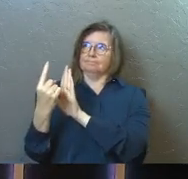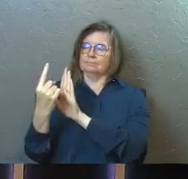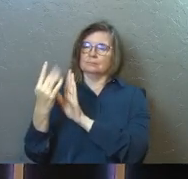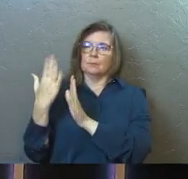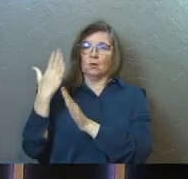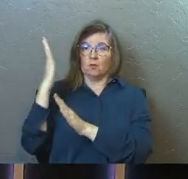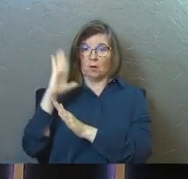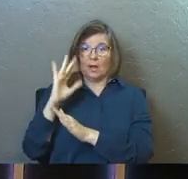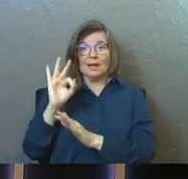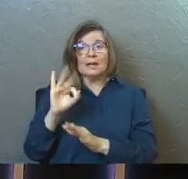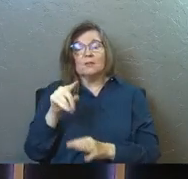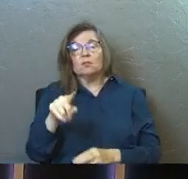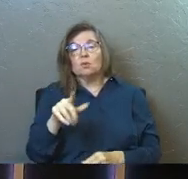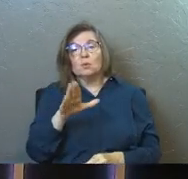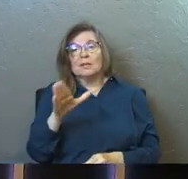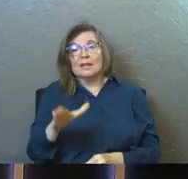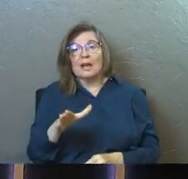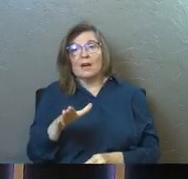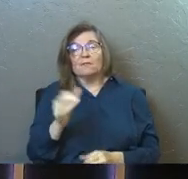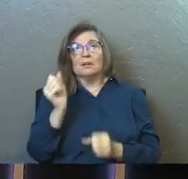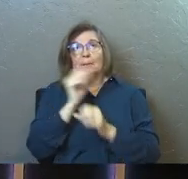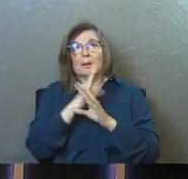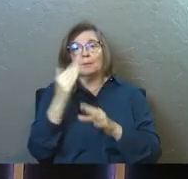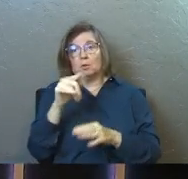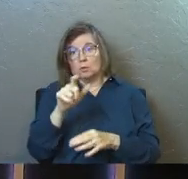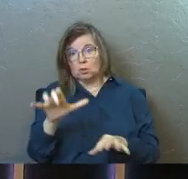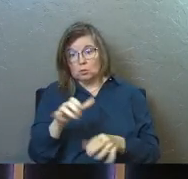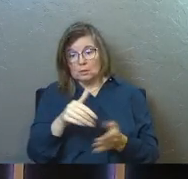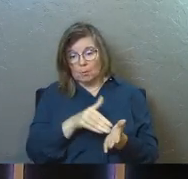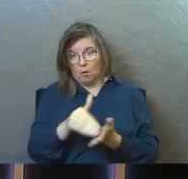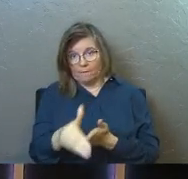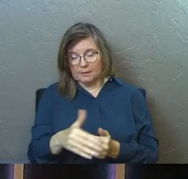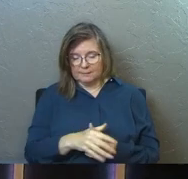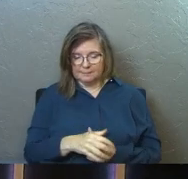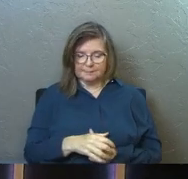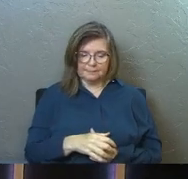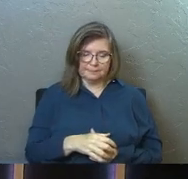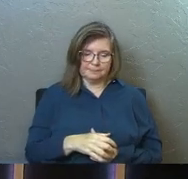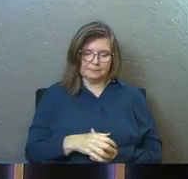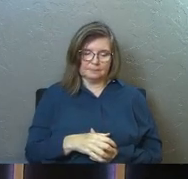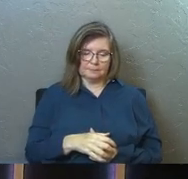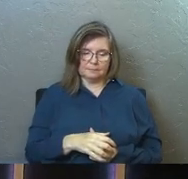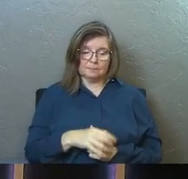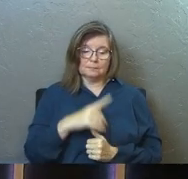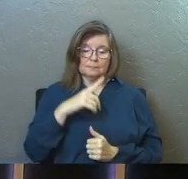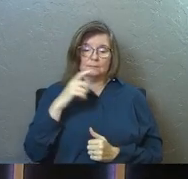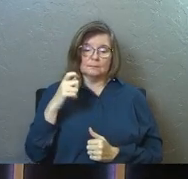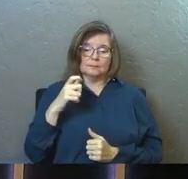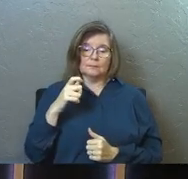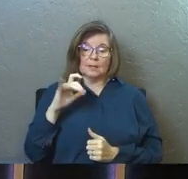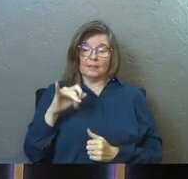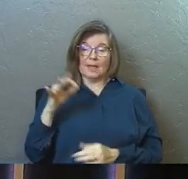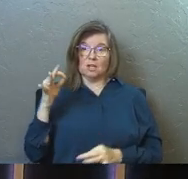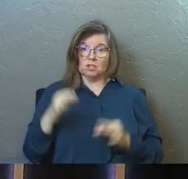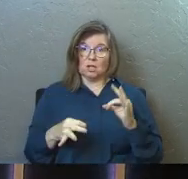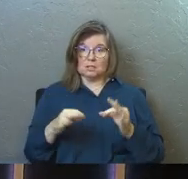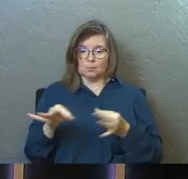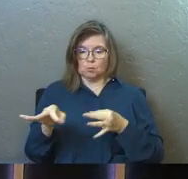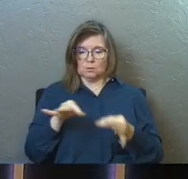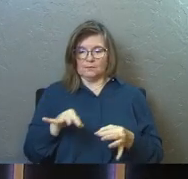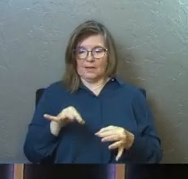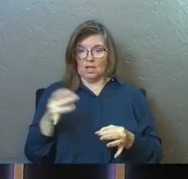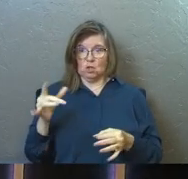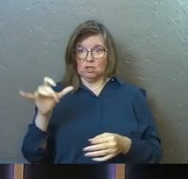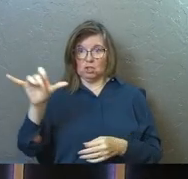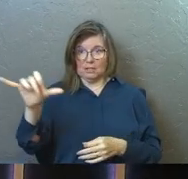There you are before God. And if you never imagined this before, you need to do this more often. Because that judgment will